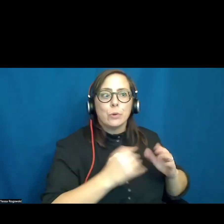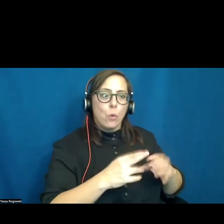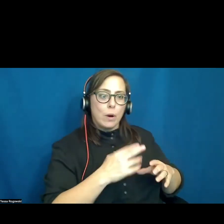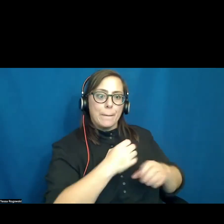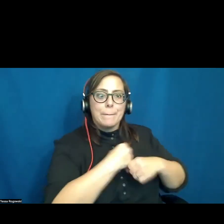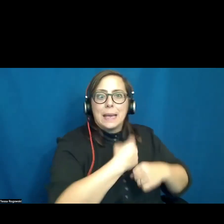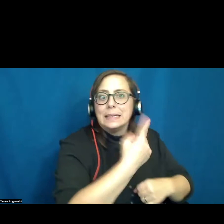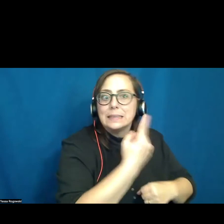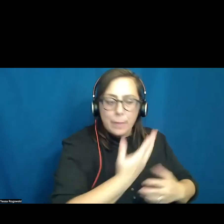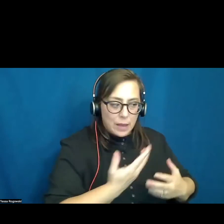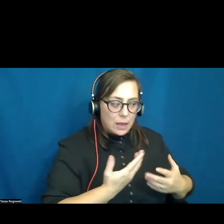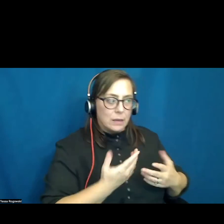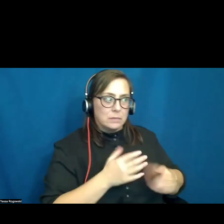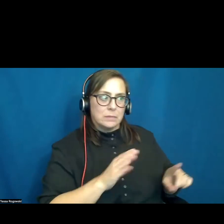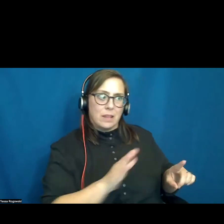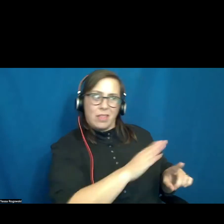lives are